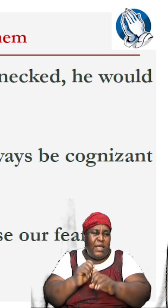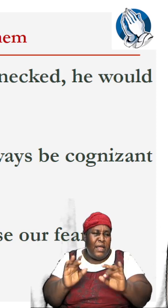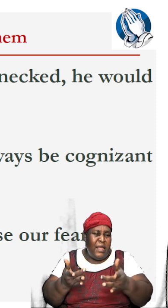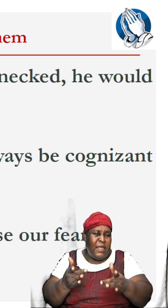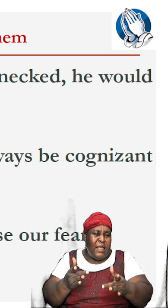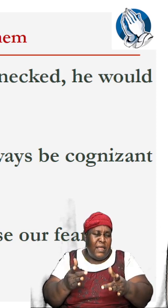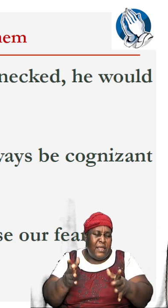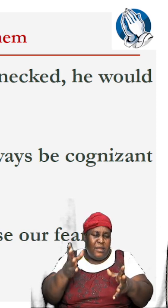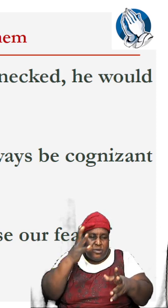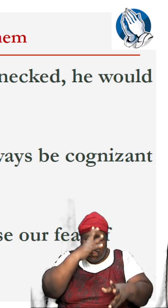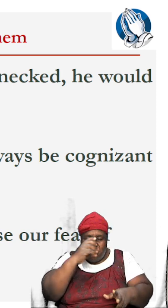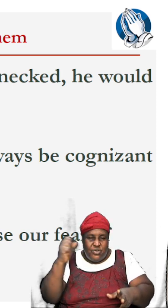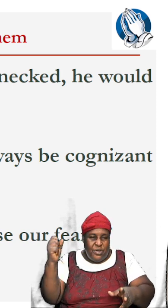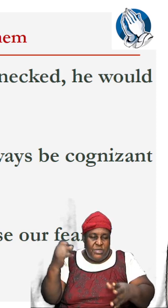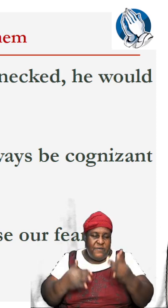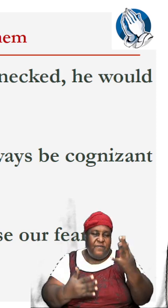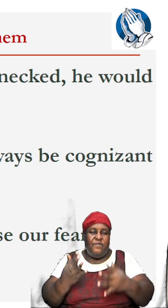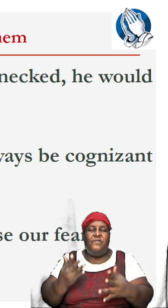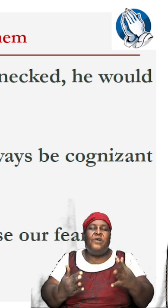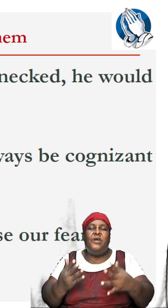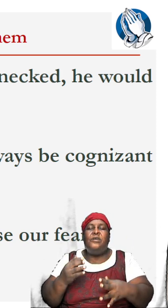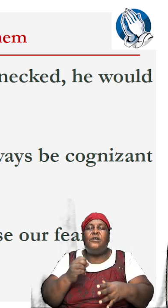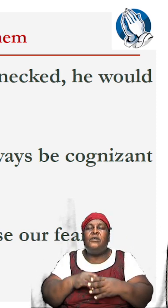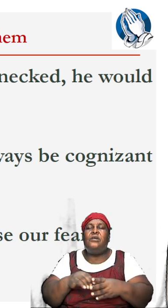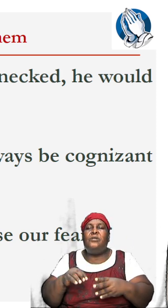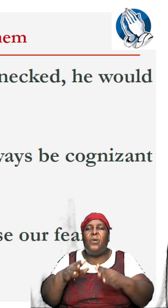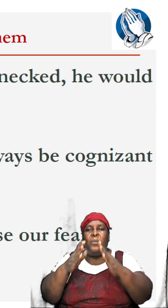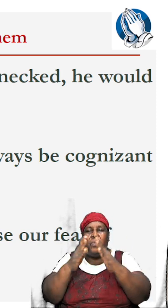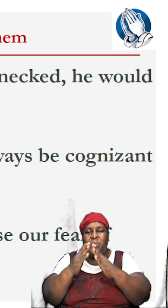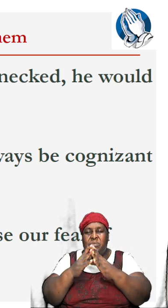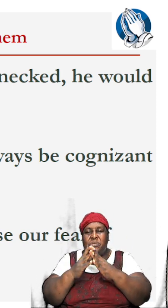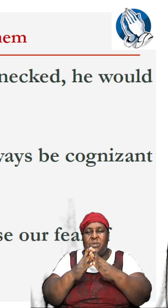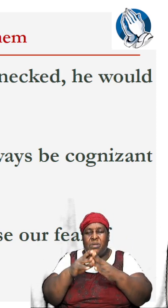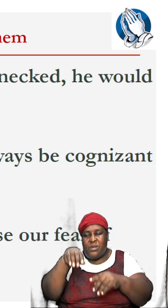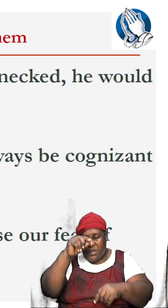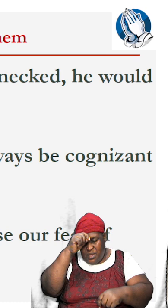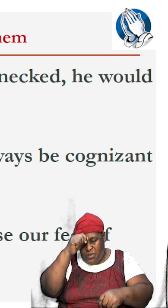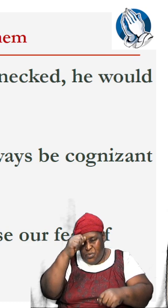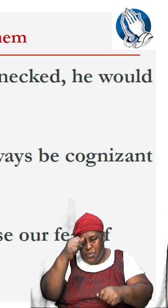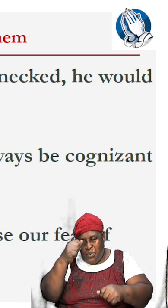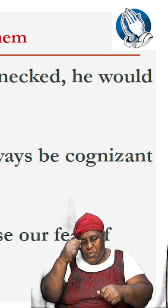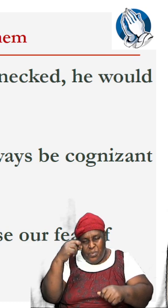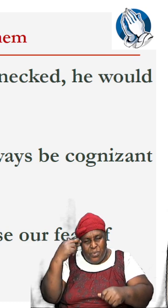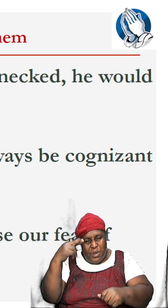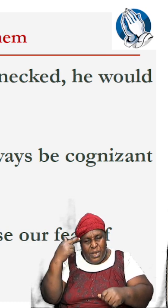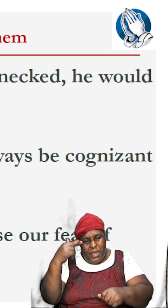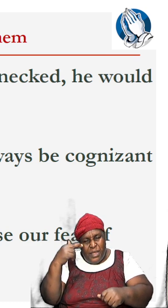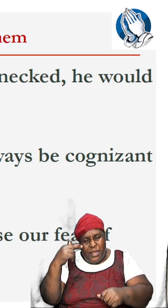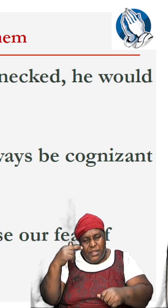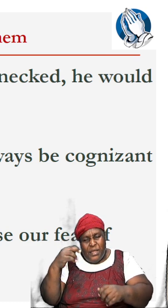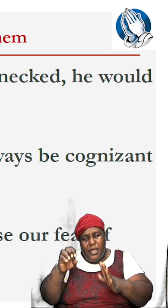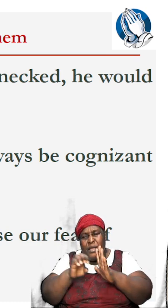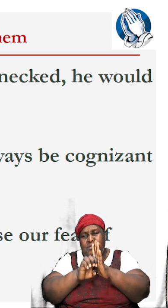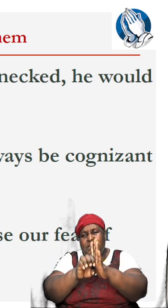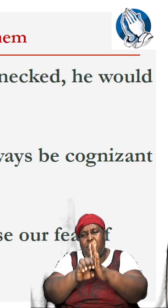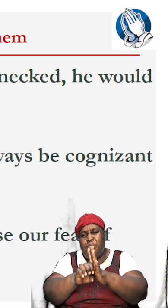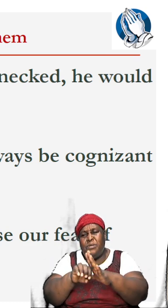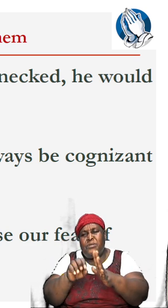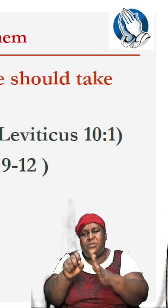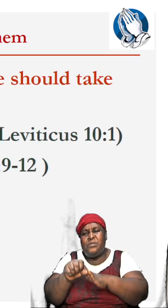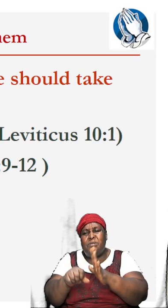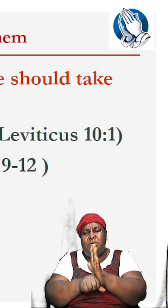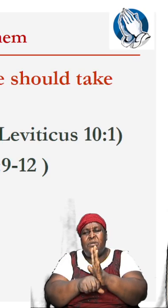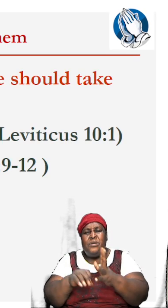strange fire into the house. And we realize an example in scripture that shows us that we have to take the ways of